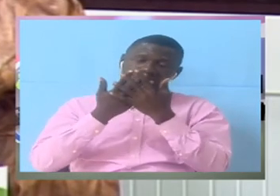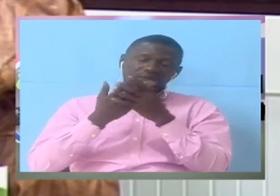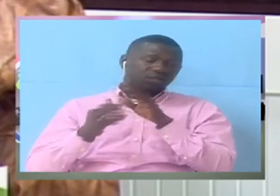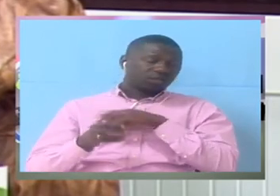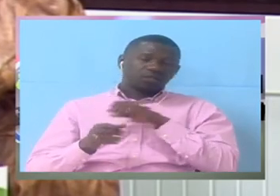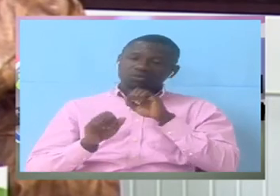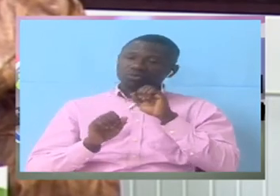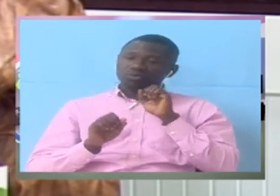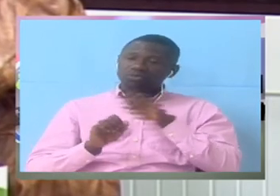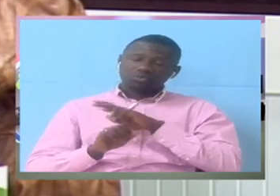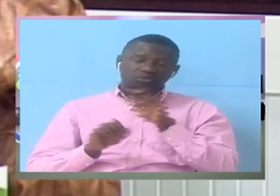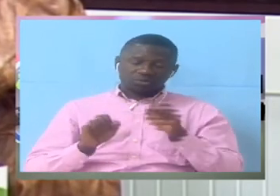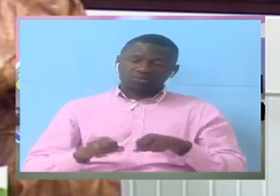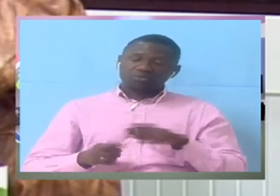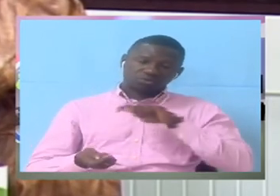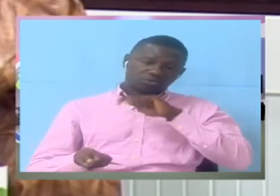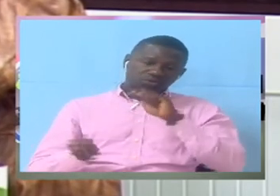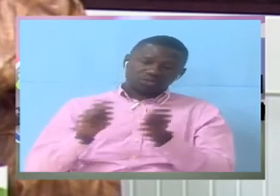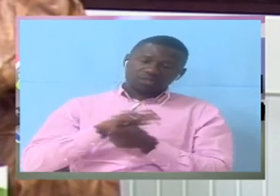cannot change mile 2, Council.